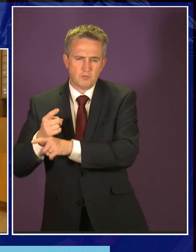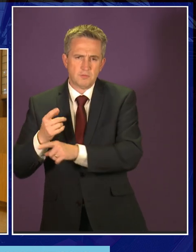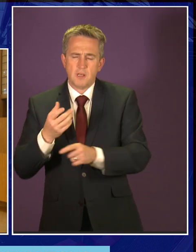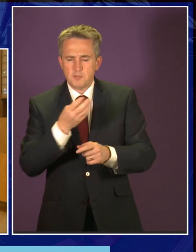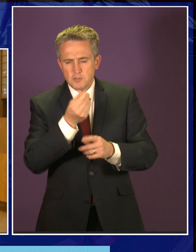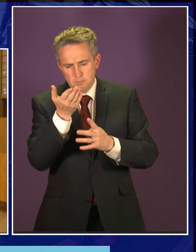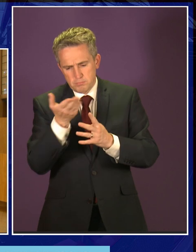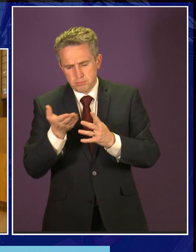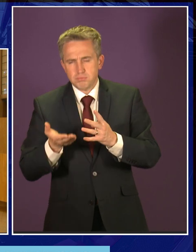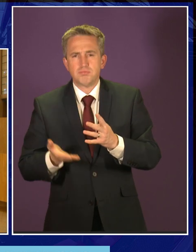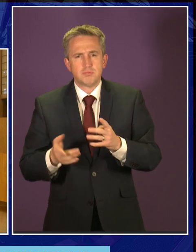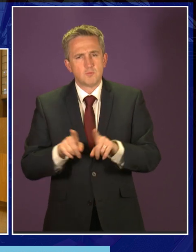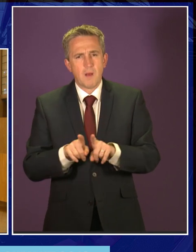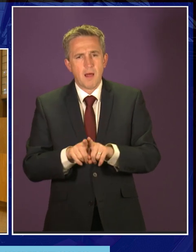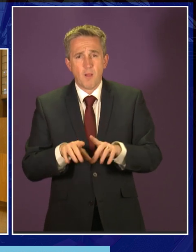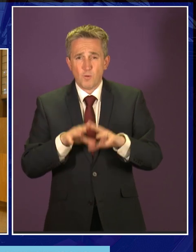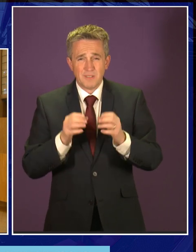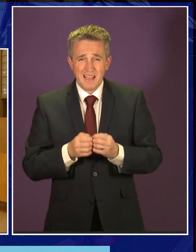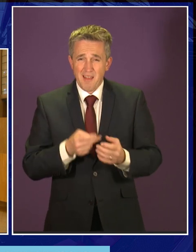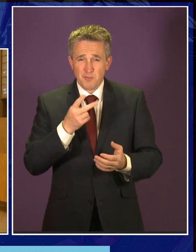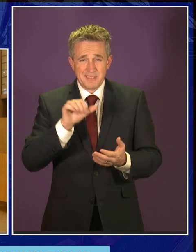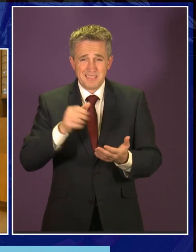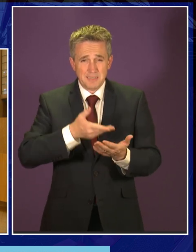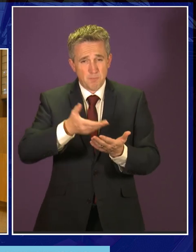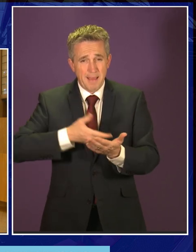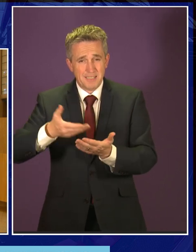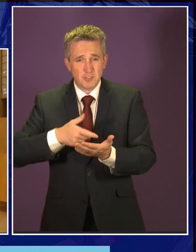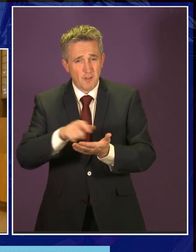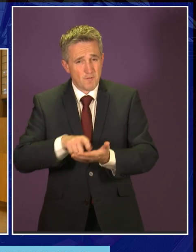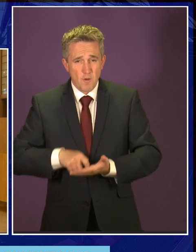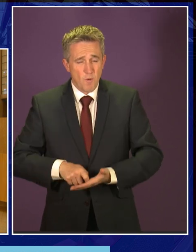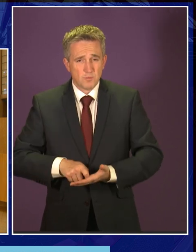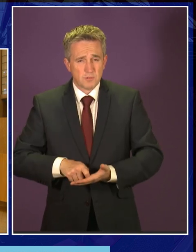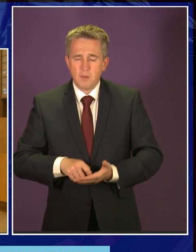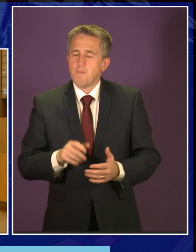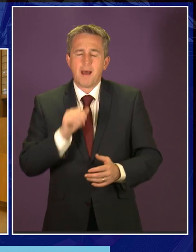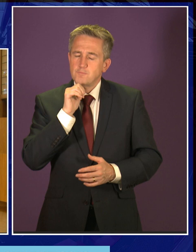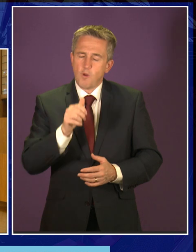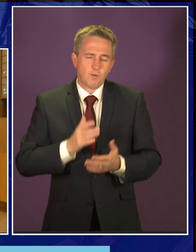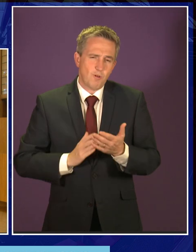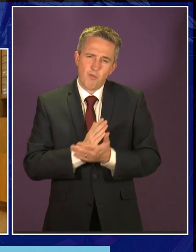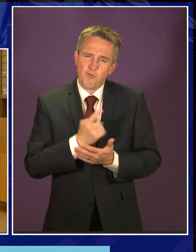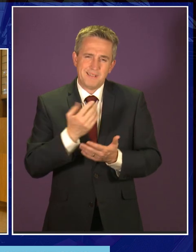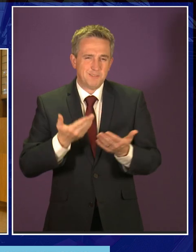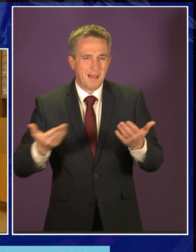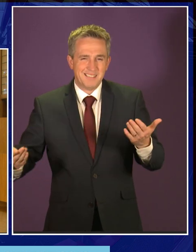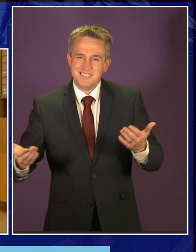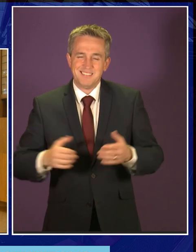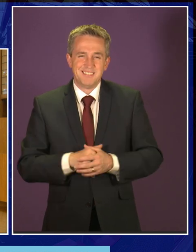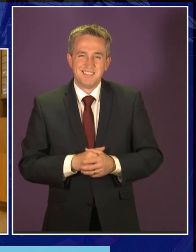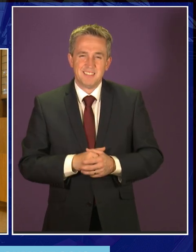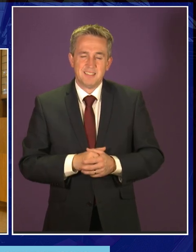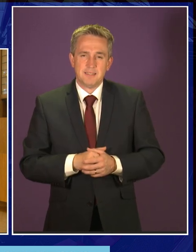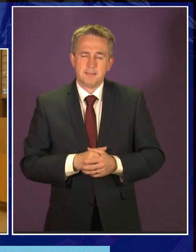programme. I seem to have taken 26 pages of notes, but please don't worry, I won't inflict those on you. We have been really privileged